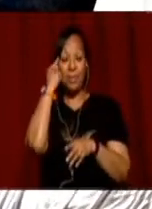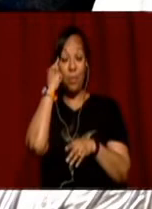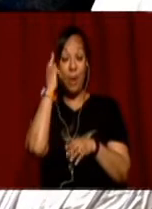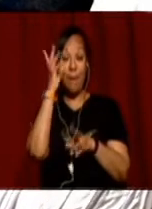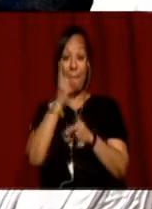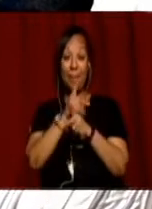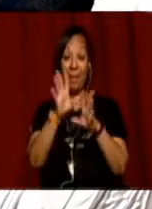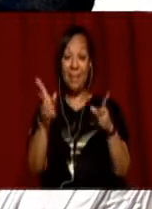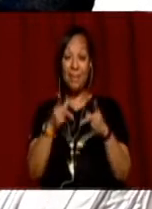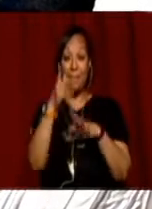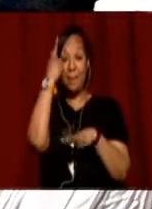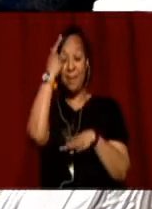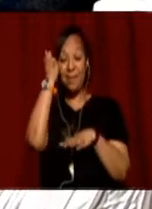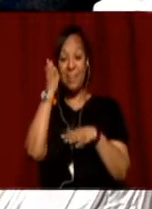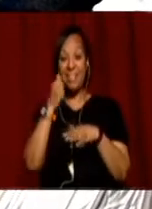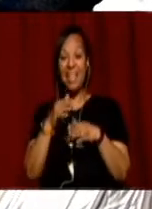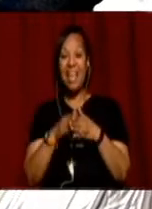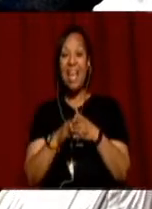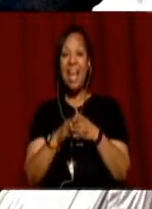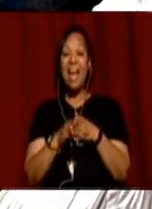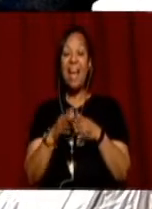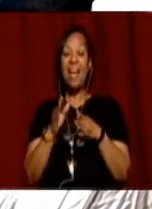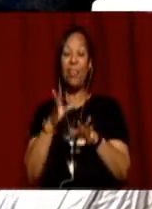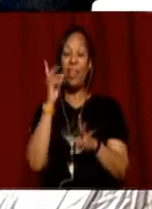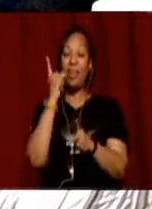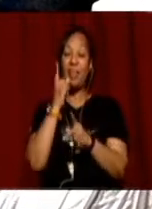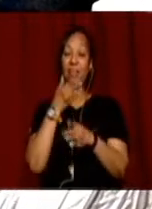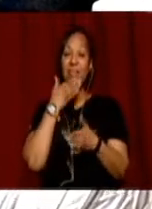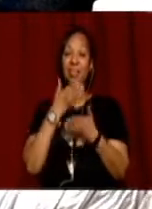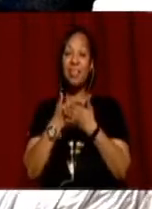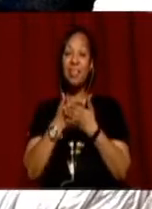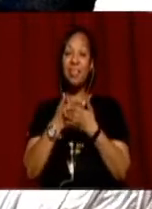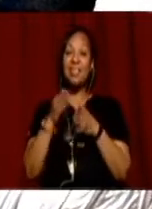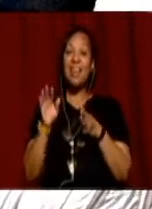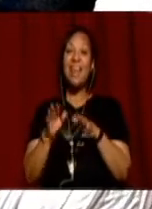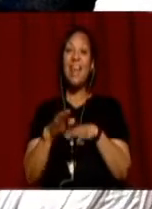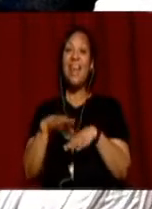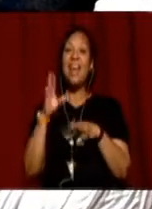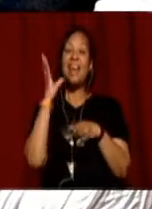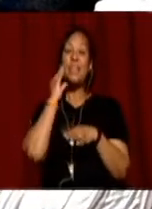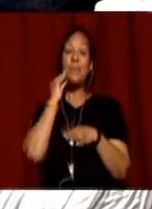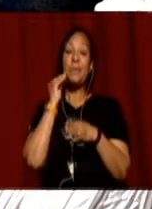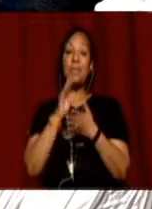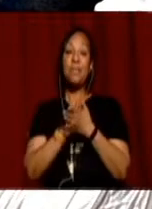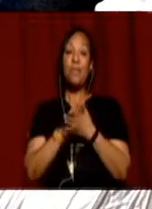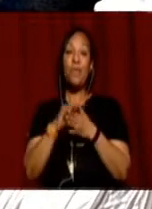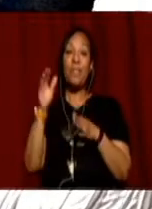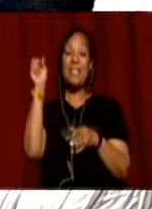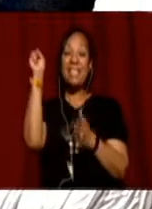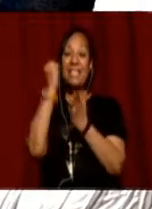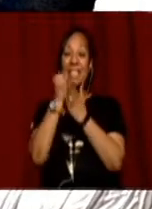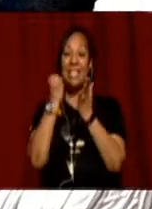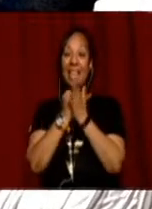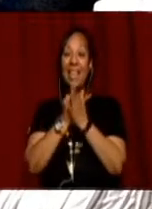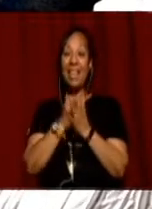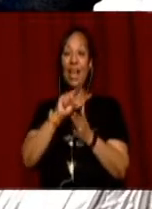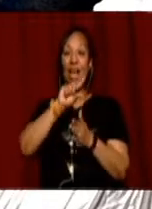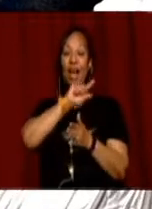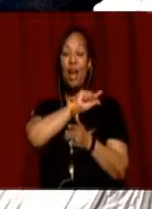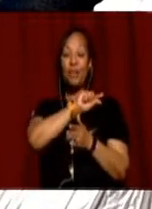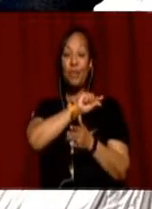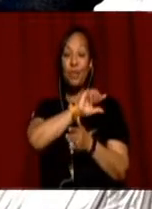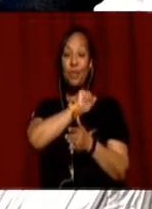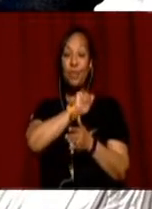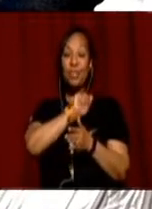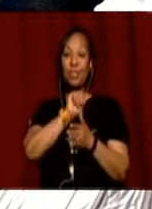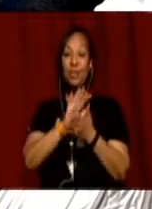place because I had the fortunate experience of being the infrastructure project manager for the state of Georgia in